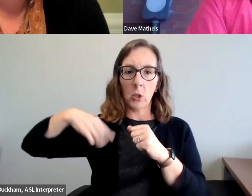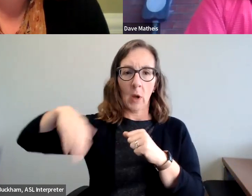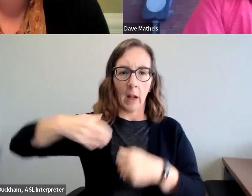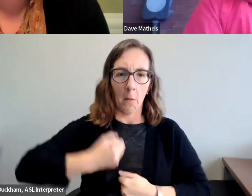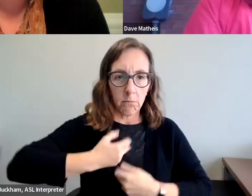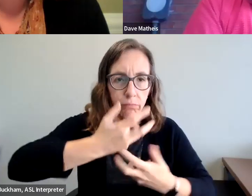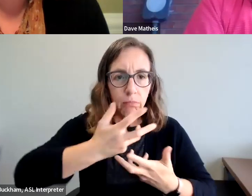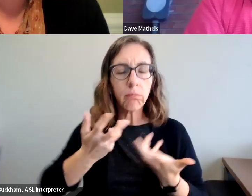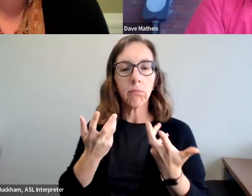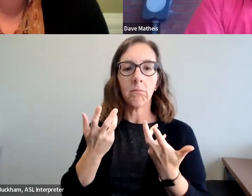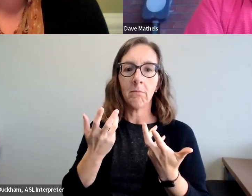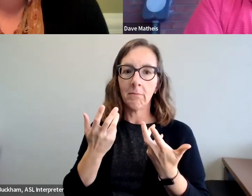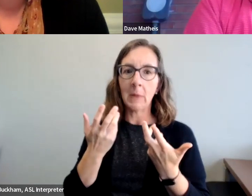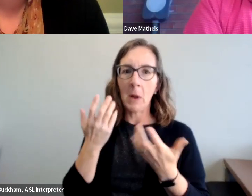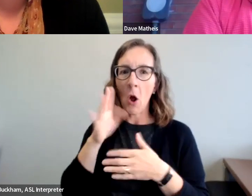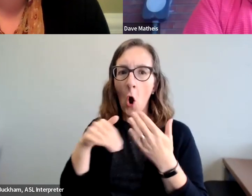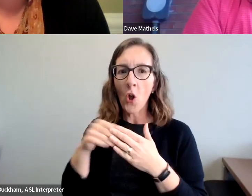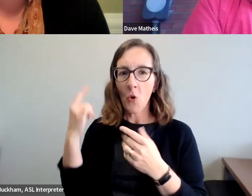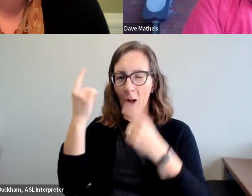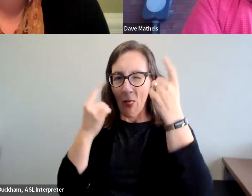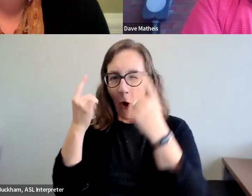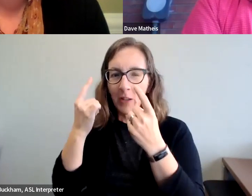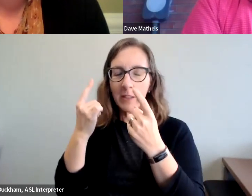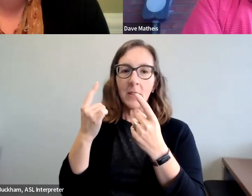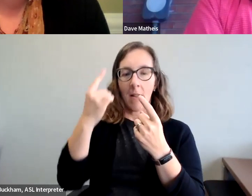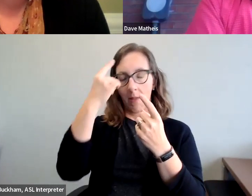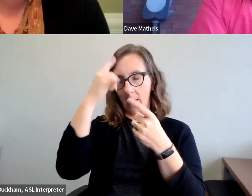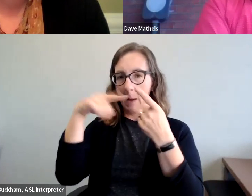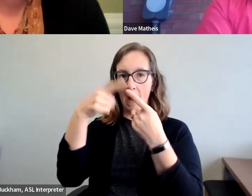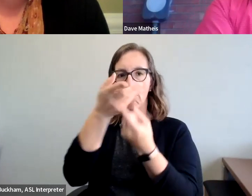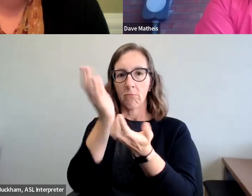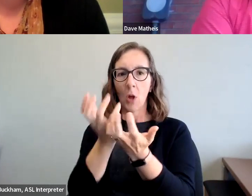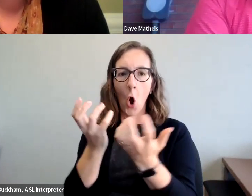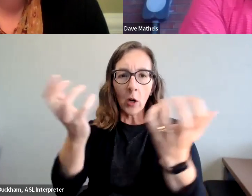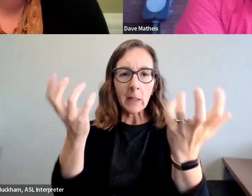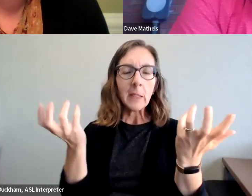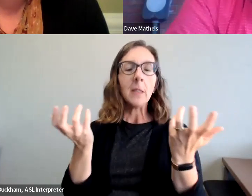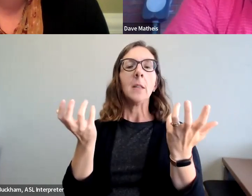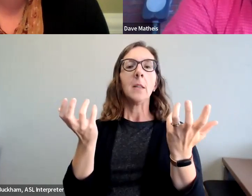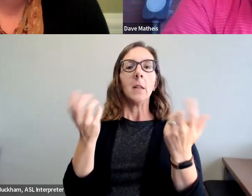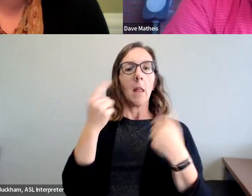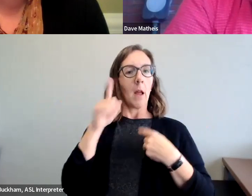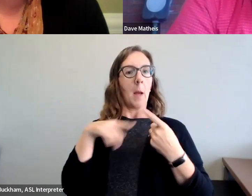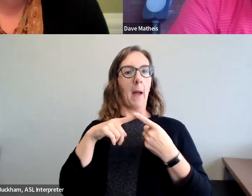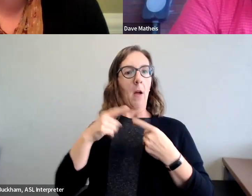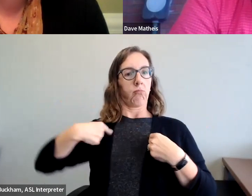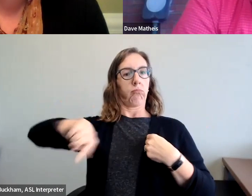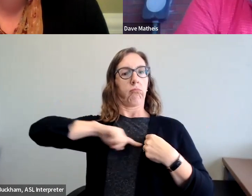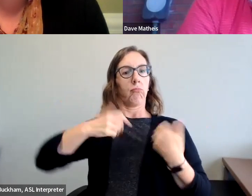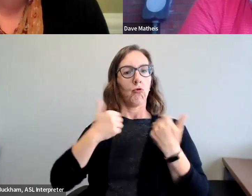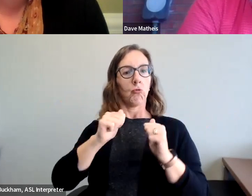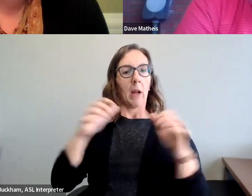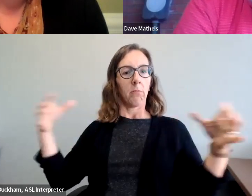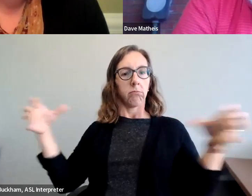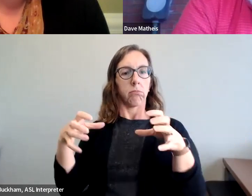Are there thoughts going through your heads, and as you think about our audience and you think about us trying to come together to share these